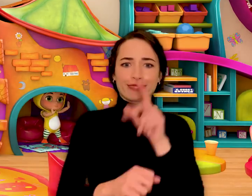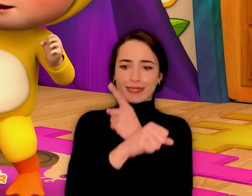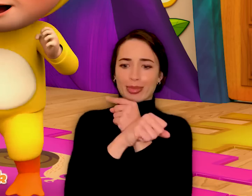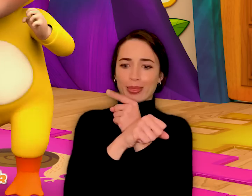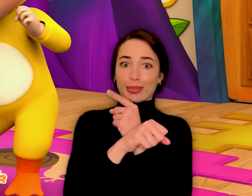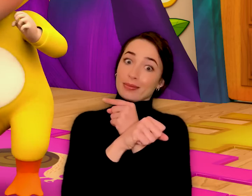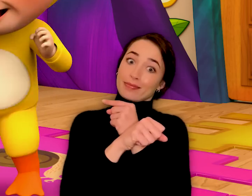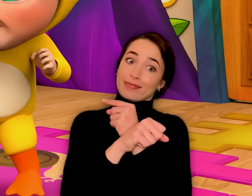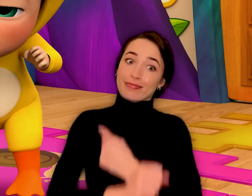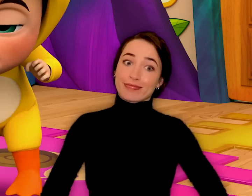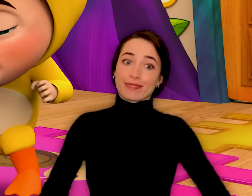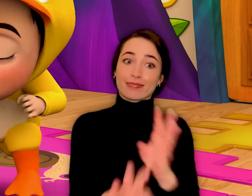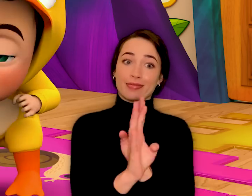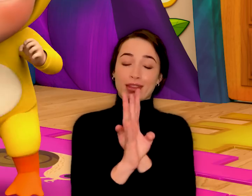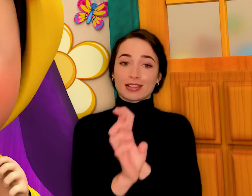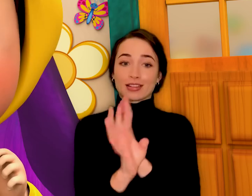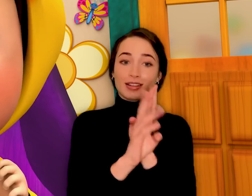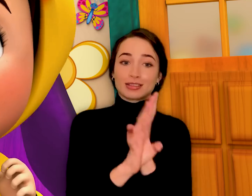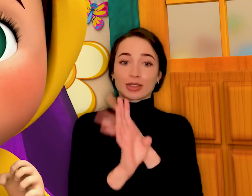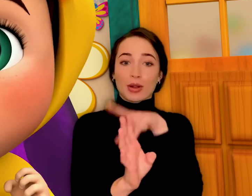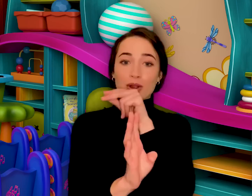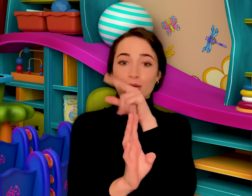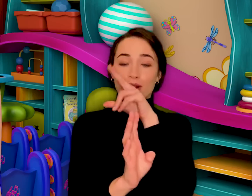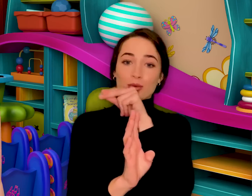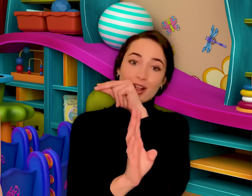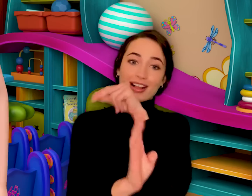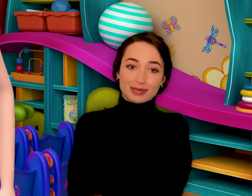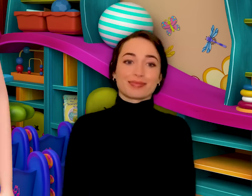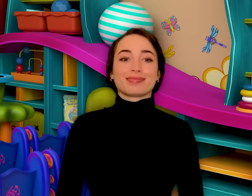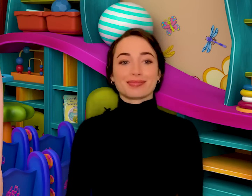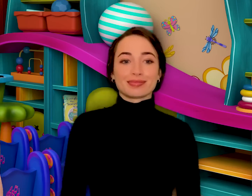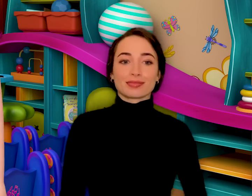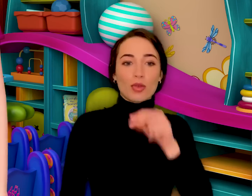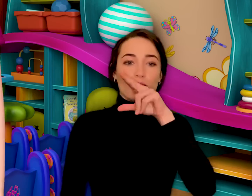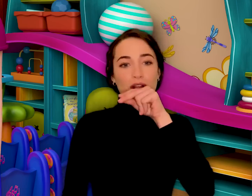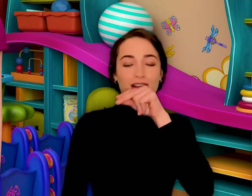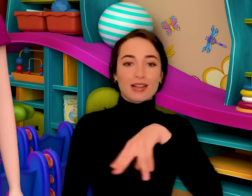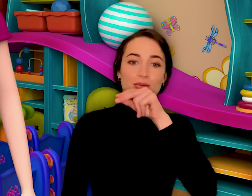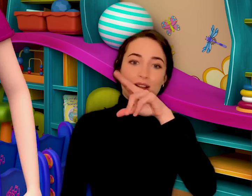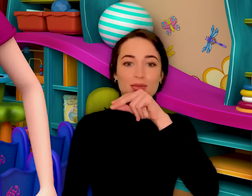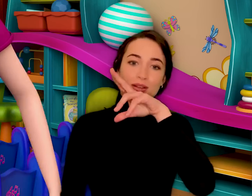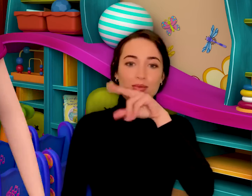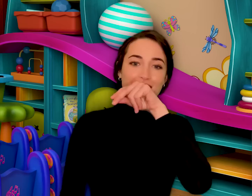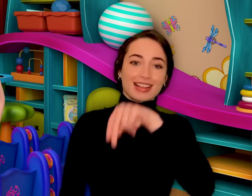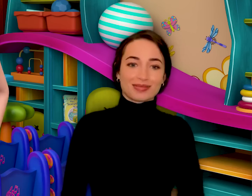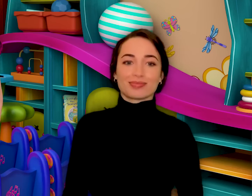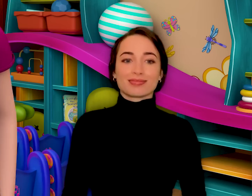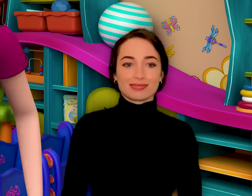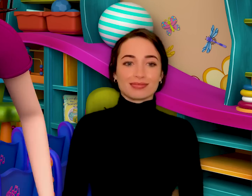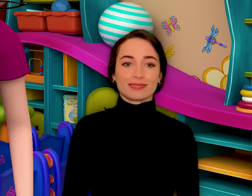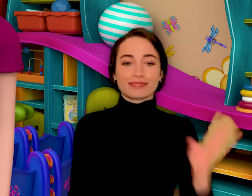duck with the FED on his back he let the others with the quack quack quack quack quack quack quack quack quack